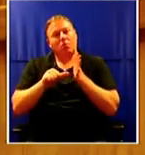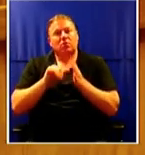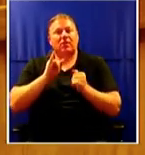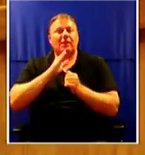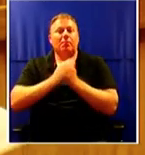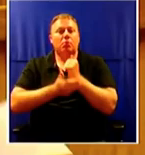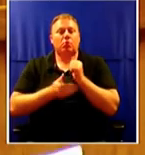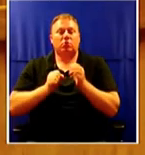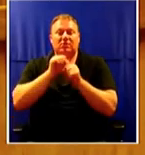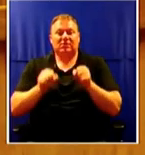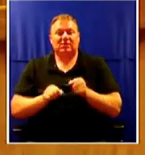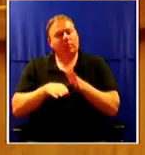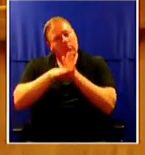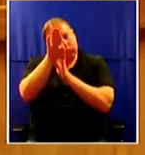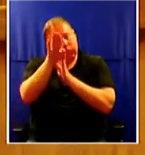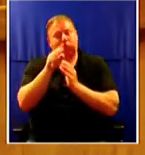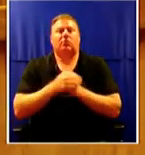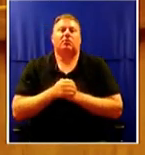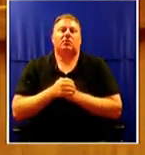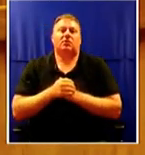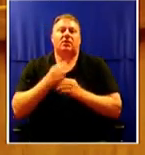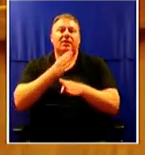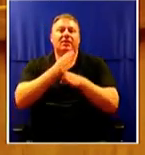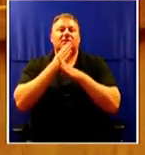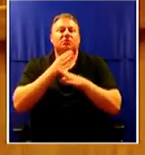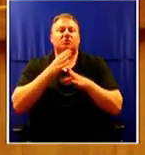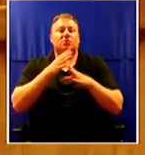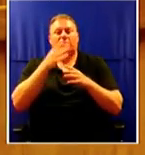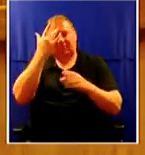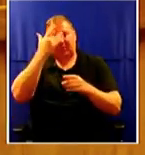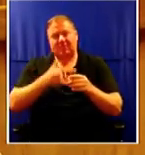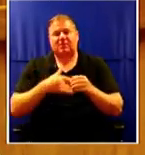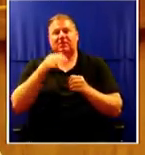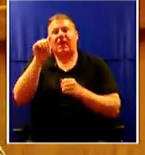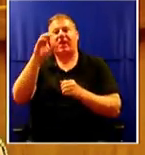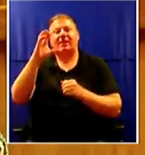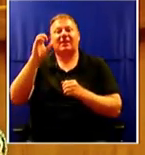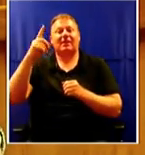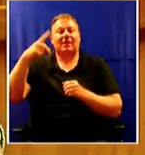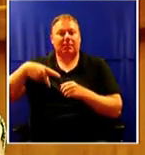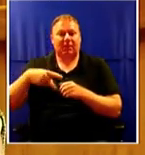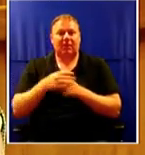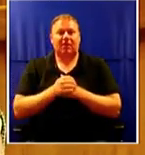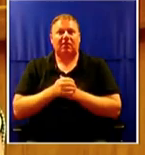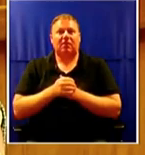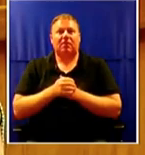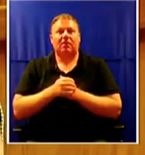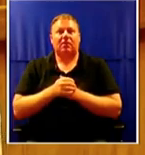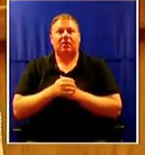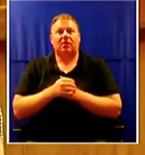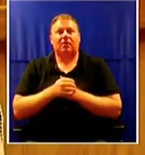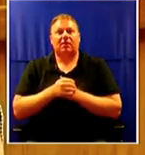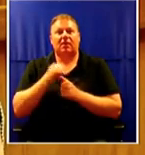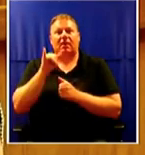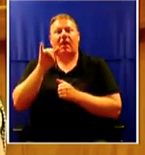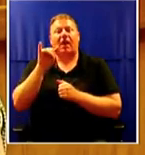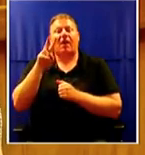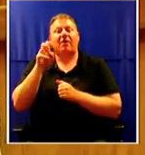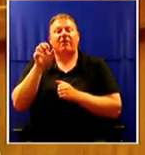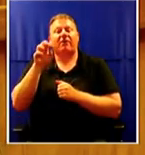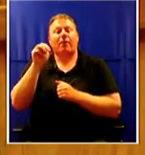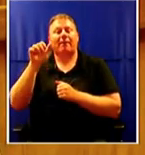first port of defense against any disease. The ACDP has also called for ivermectin to be made available